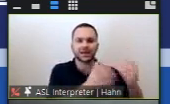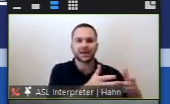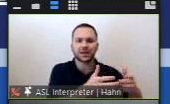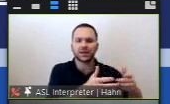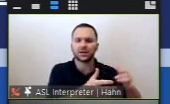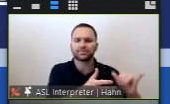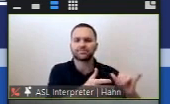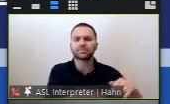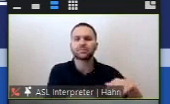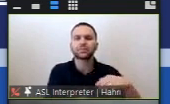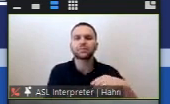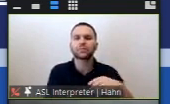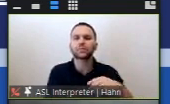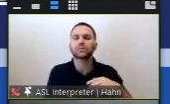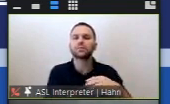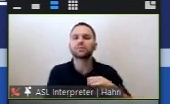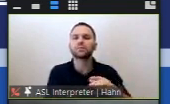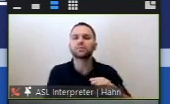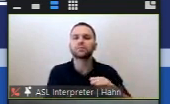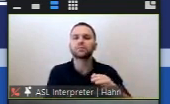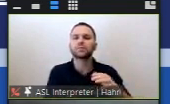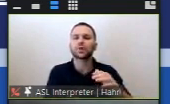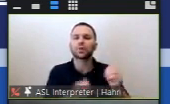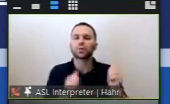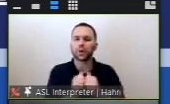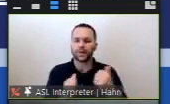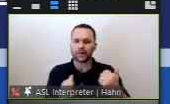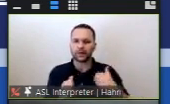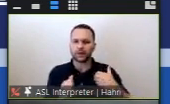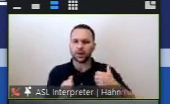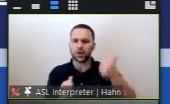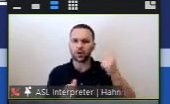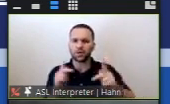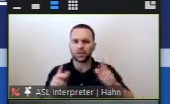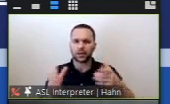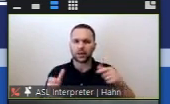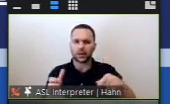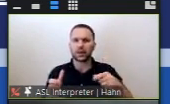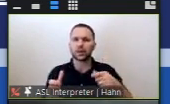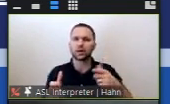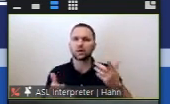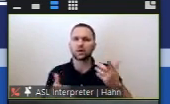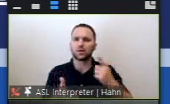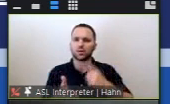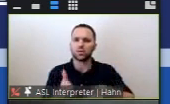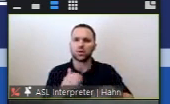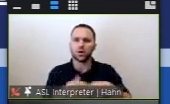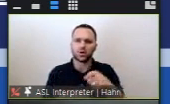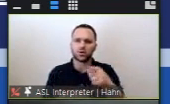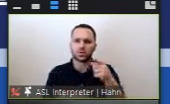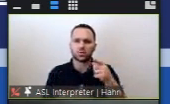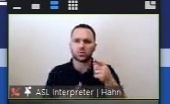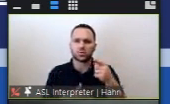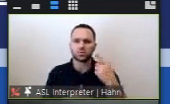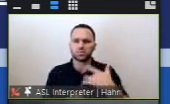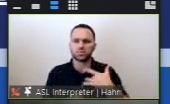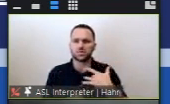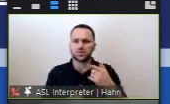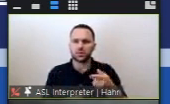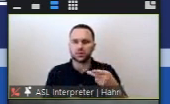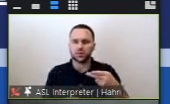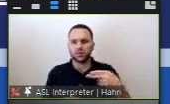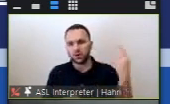these, I guess you could say, younger folks, and why they are a larger proportion of